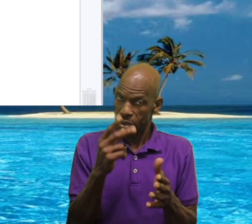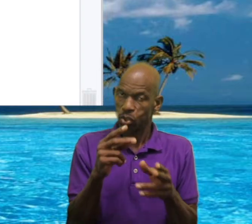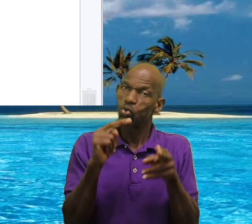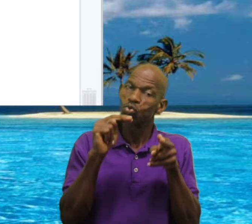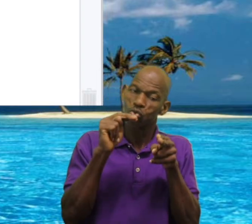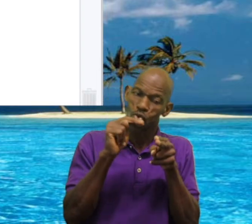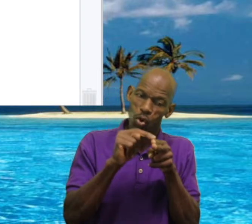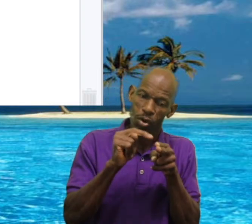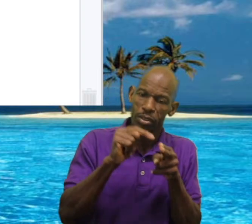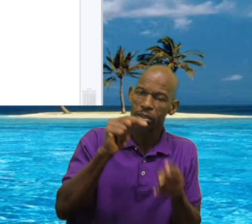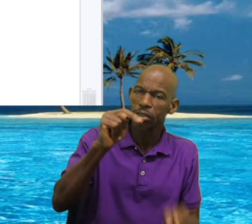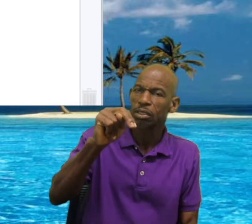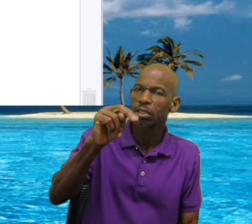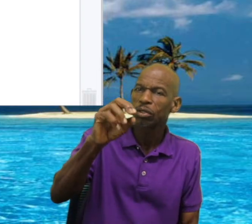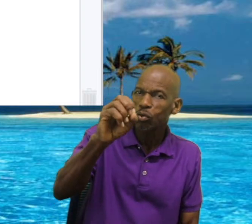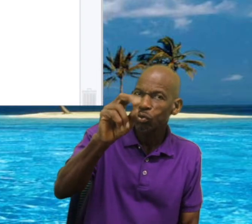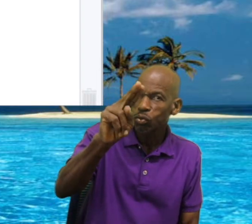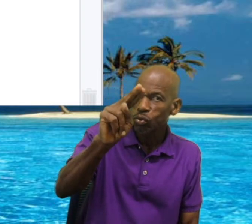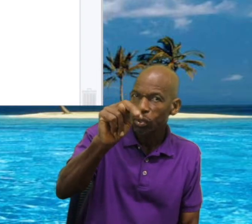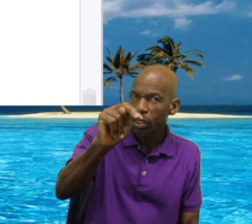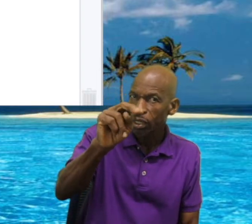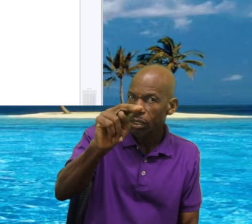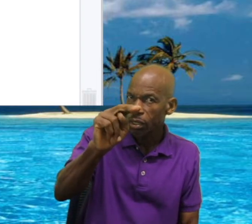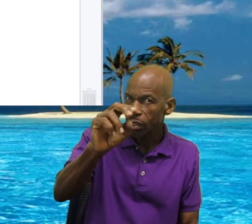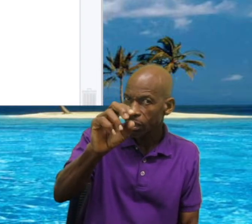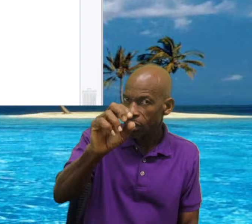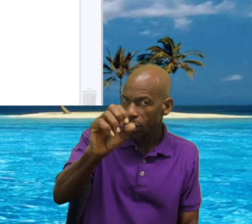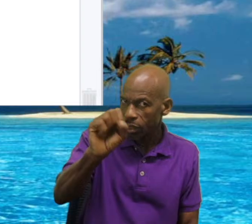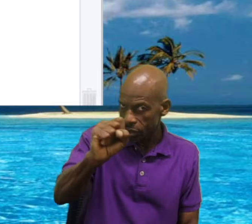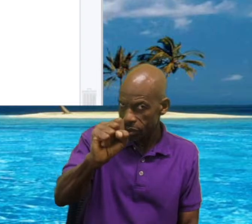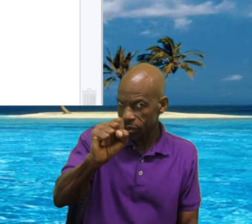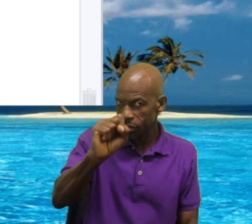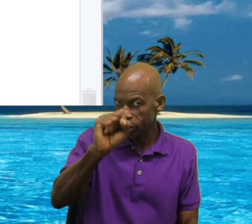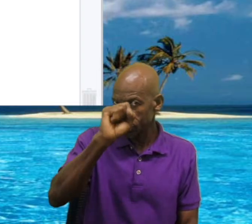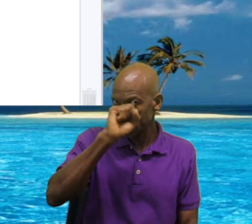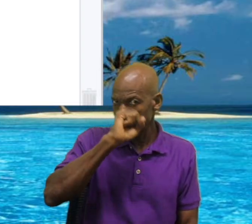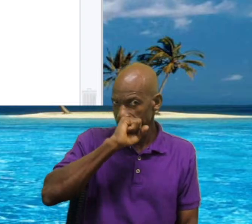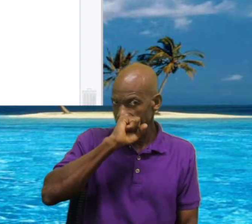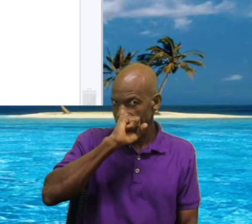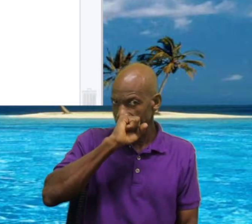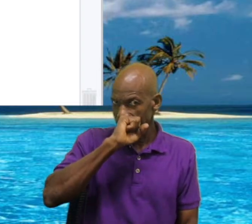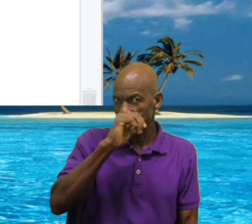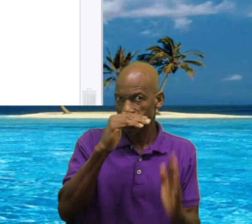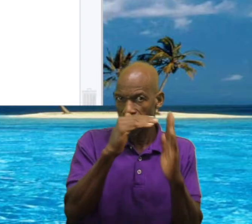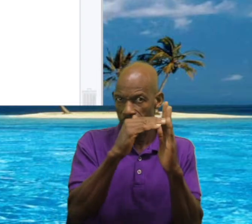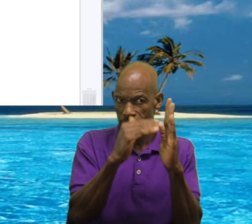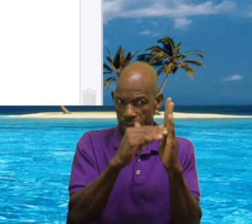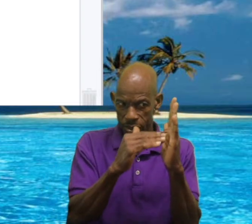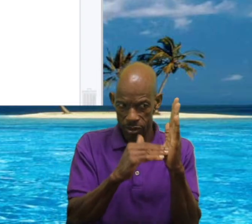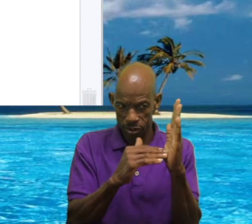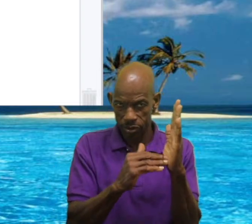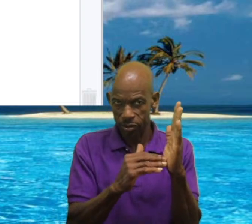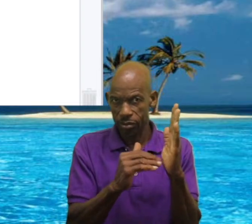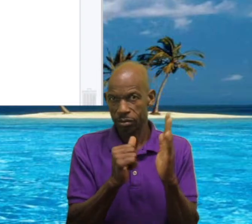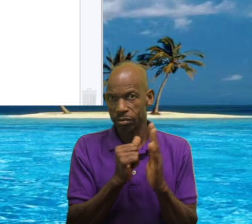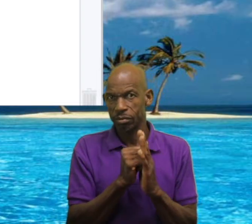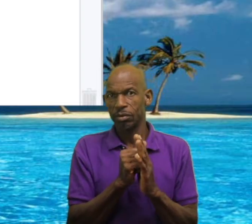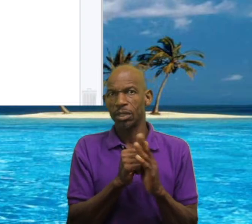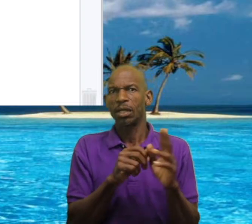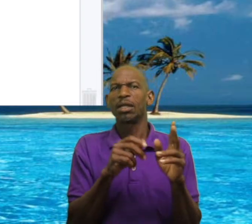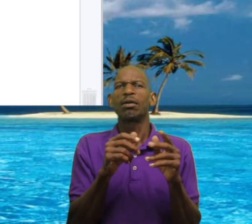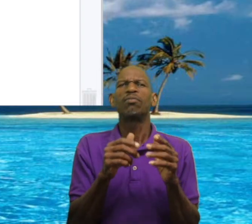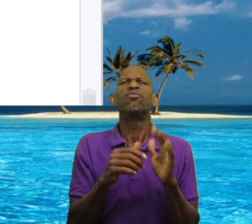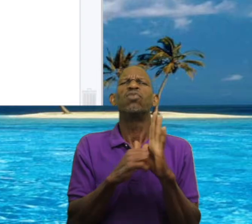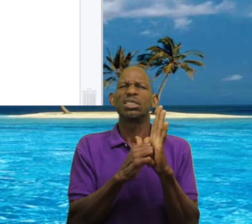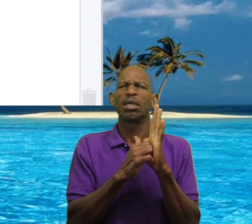Nouns are same kind of words. So if you're looking at a list, certain nouns like people. So